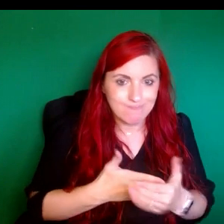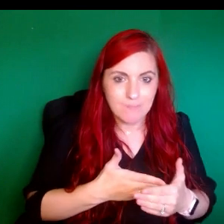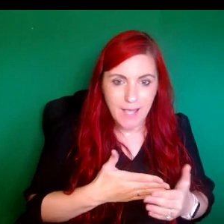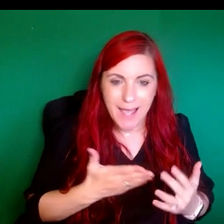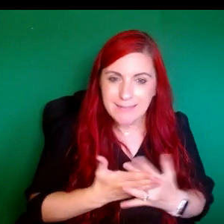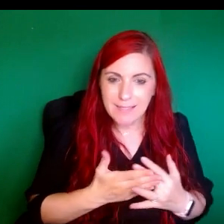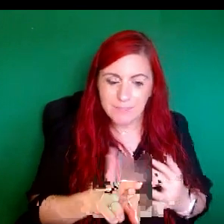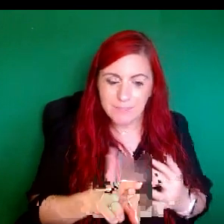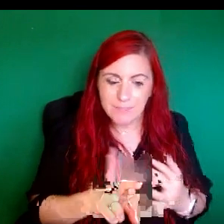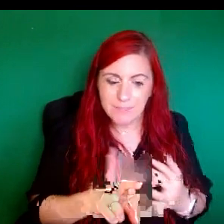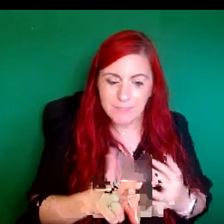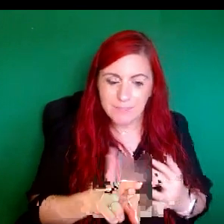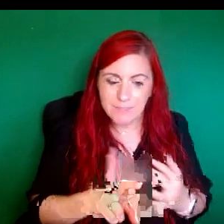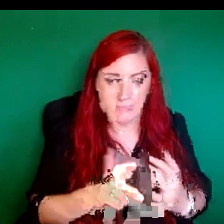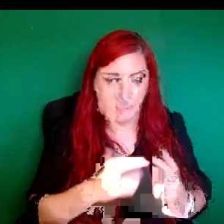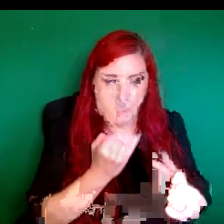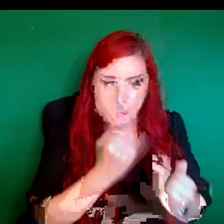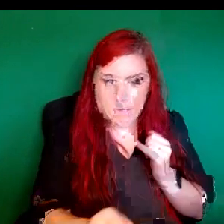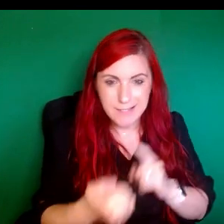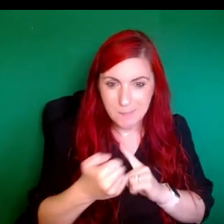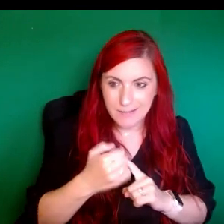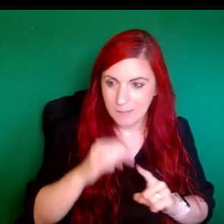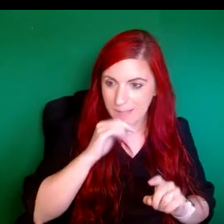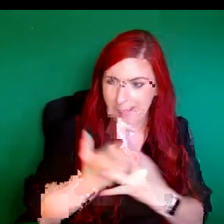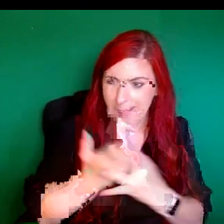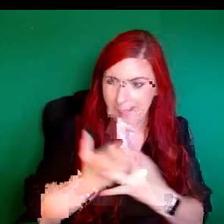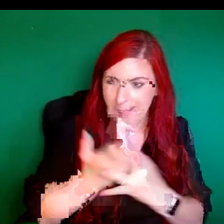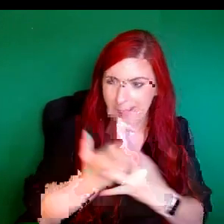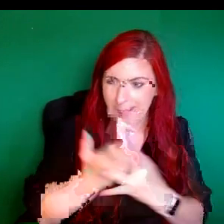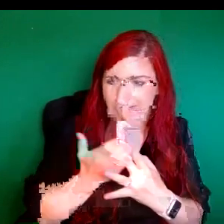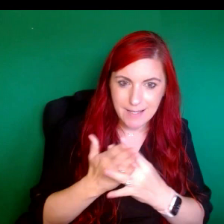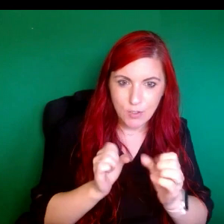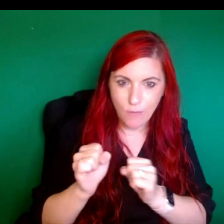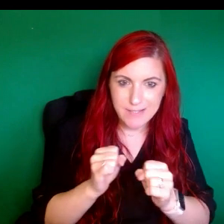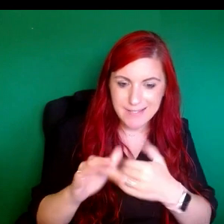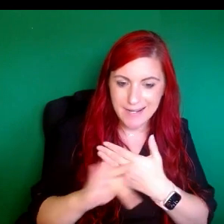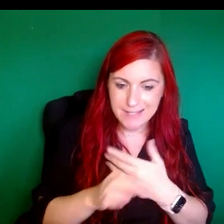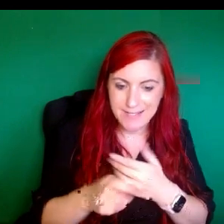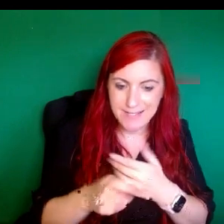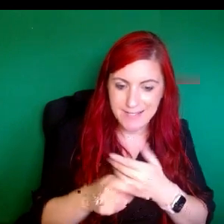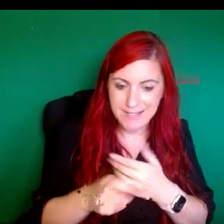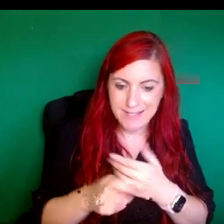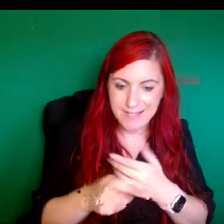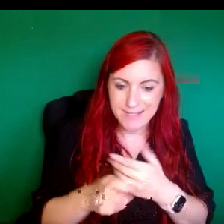who struggle to use, people who are experiencing the most adverse communities can access services,